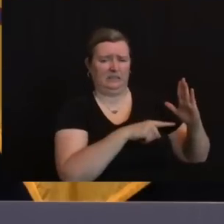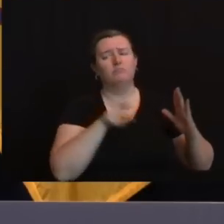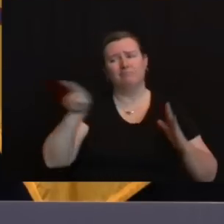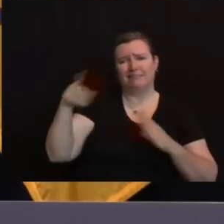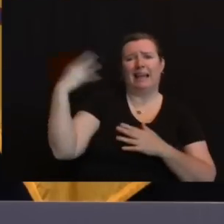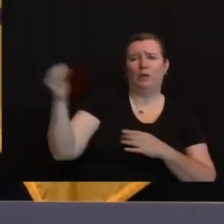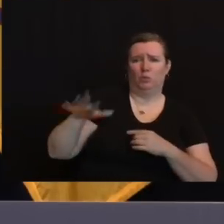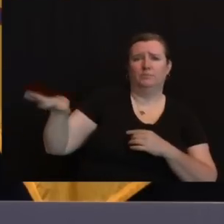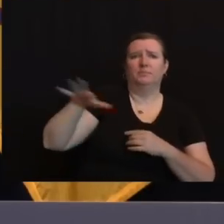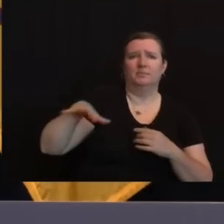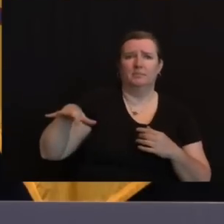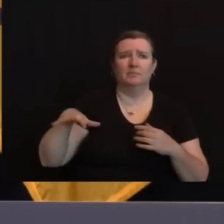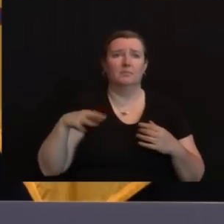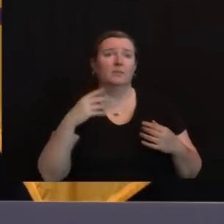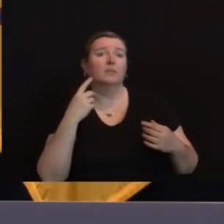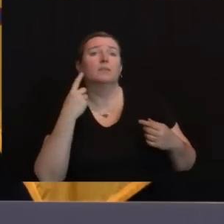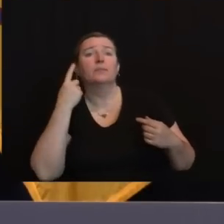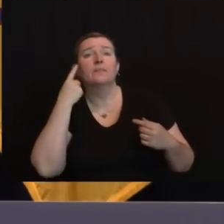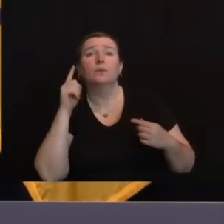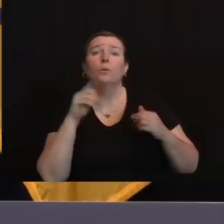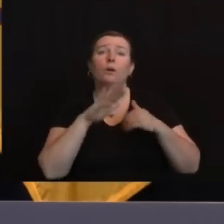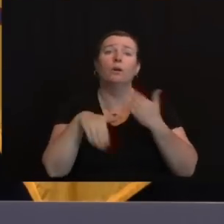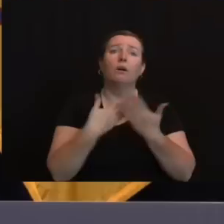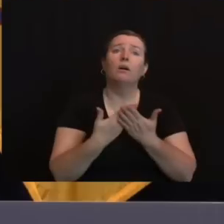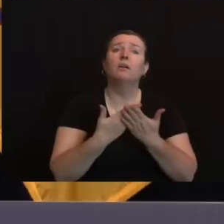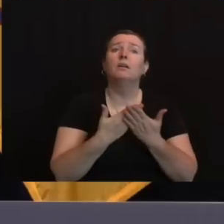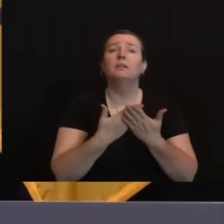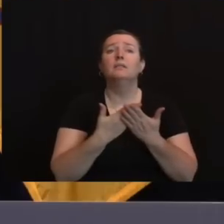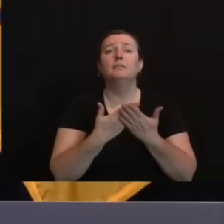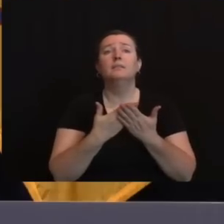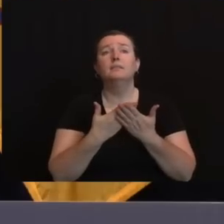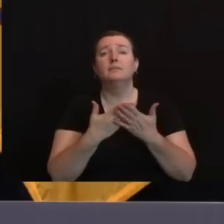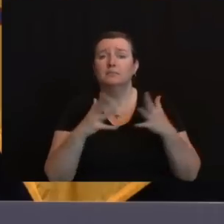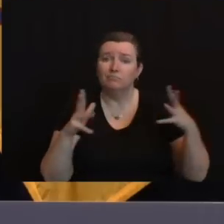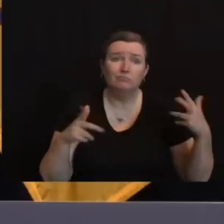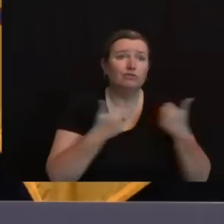And for all of the challenges and all of the